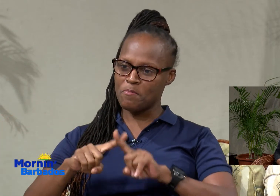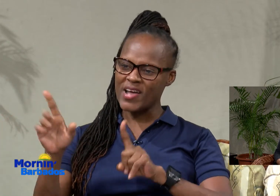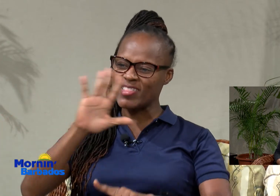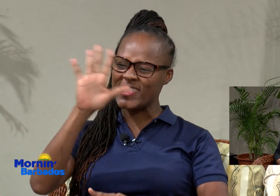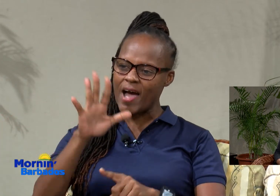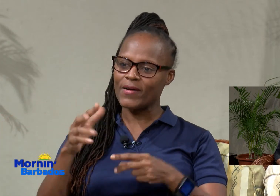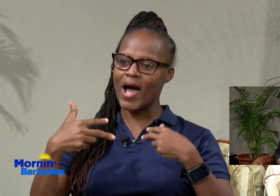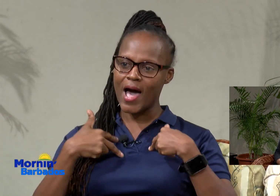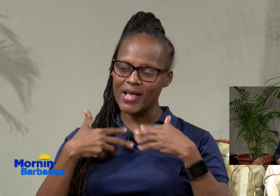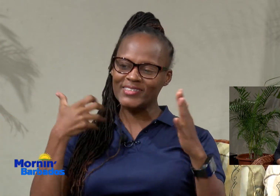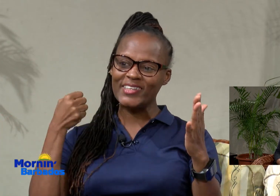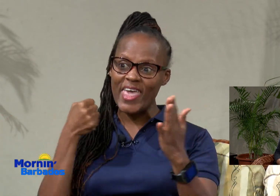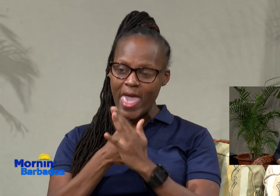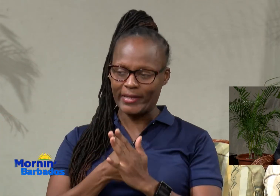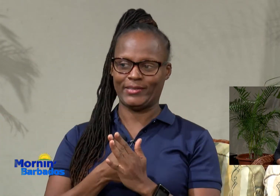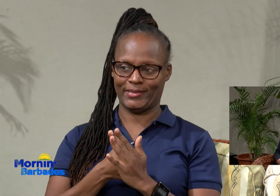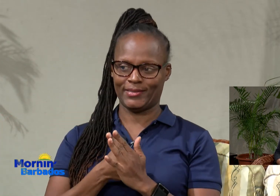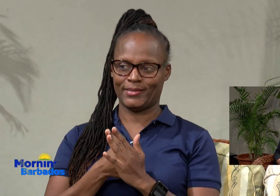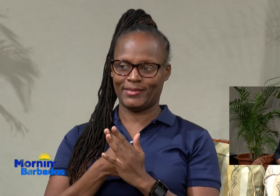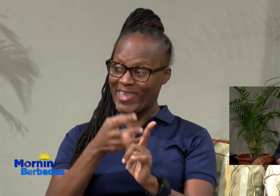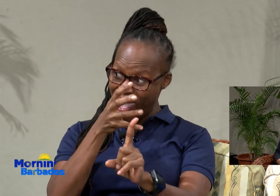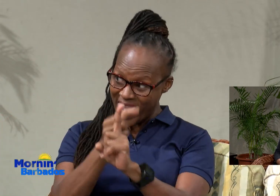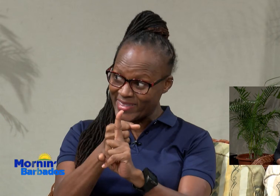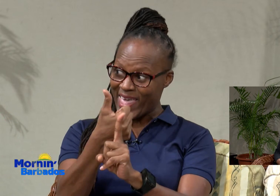are many deaf who drive in Barbados.